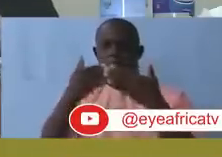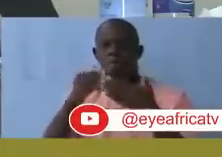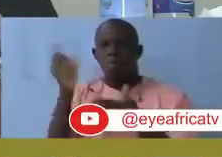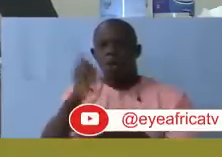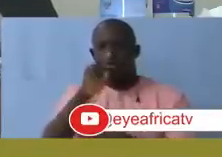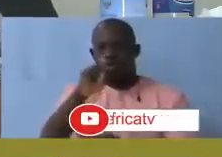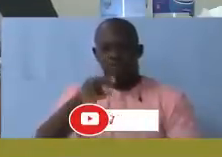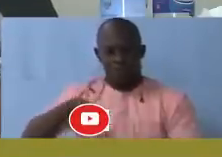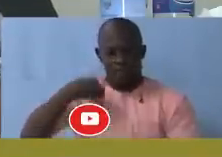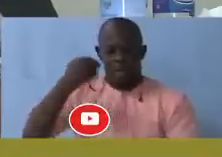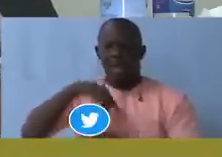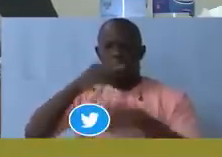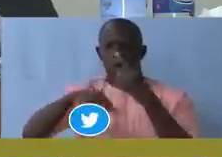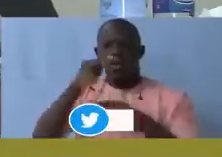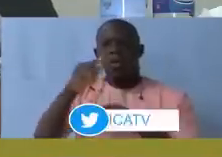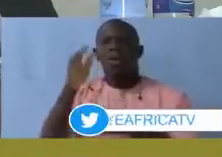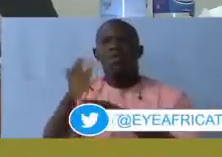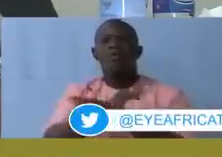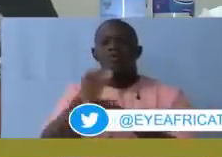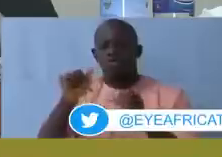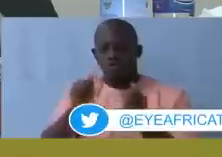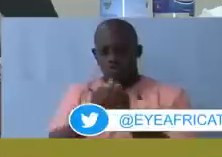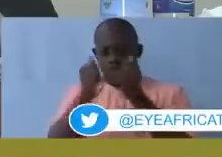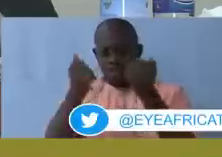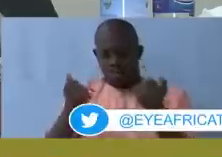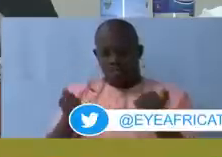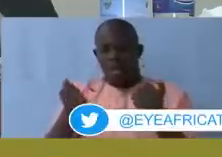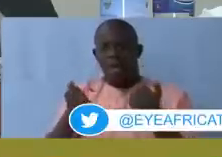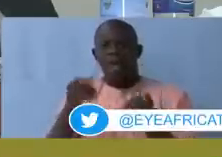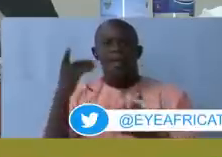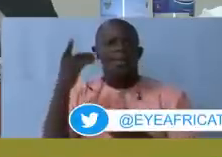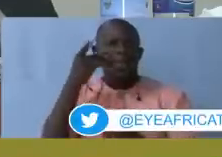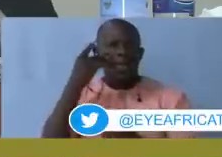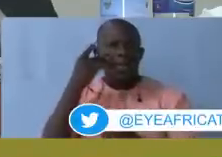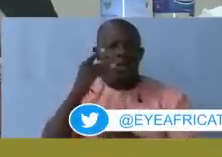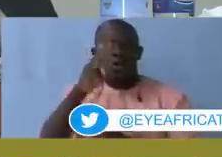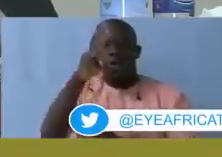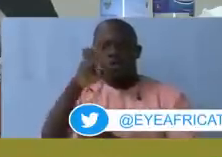it. This is an article dated 25th April,